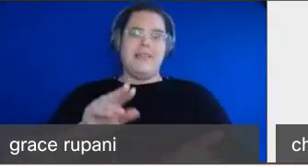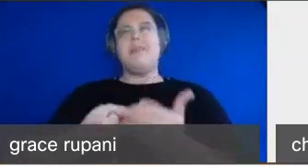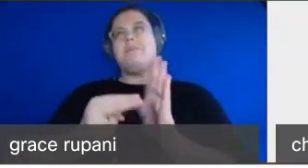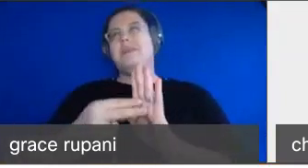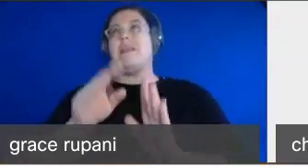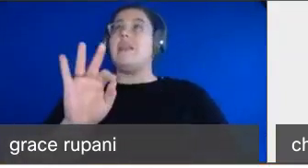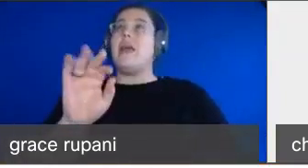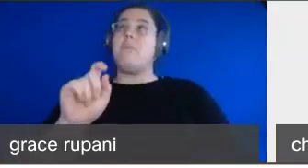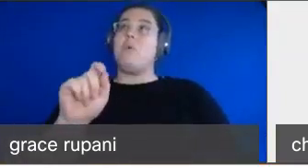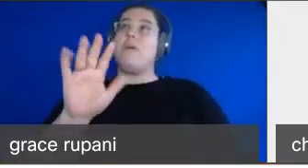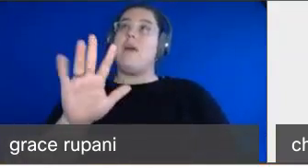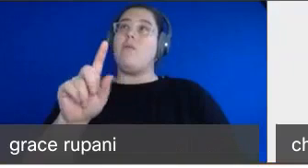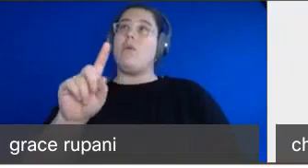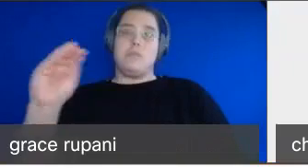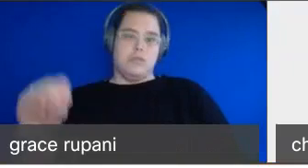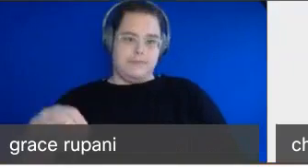9.51%.